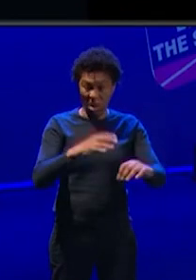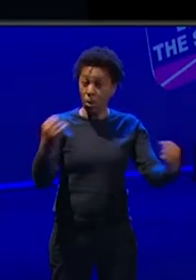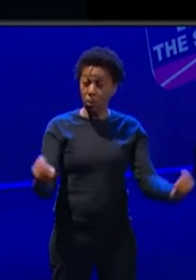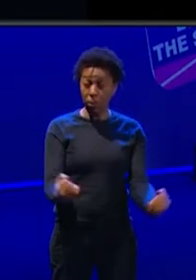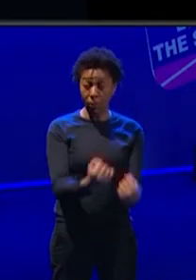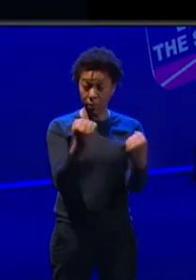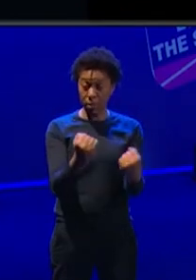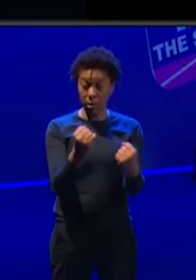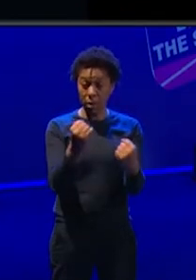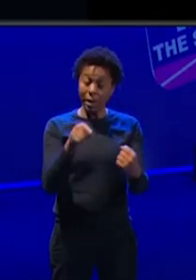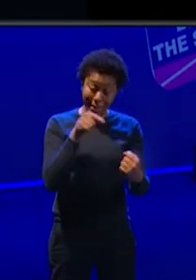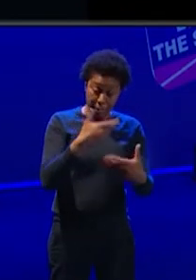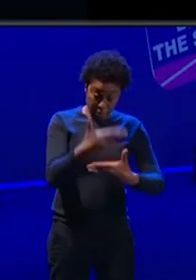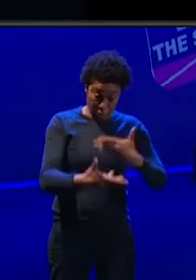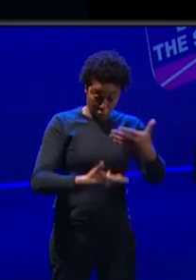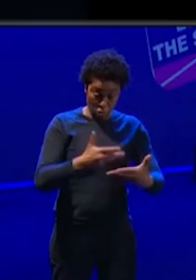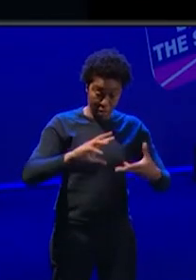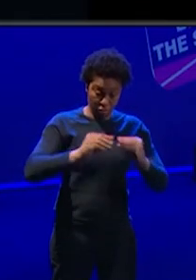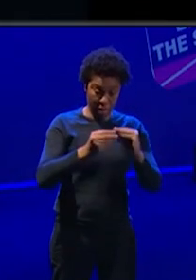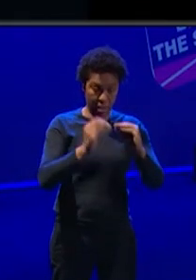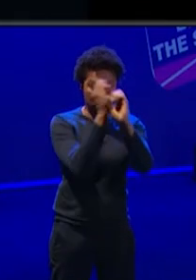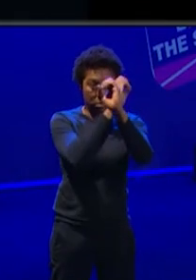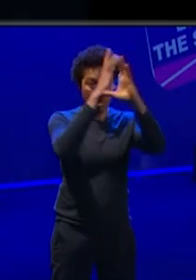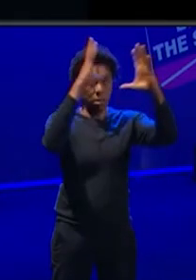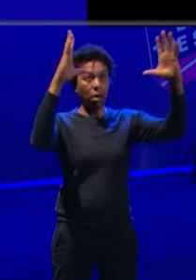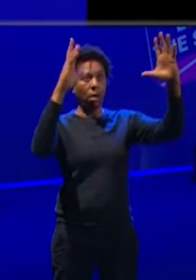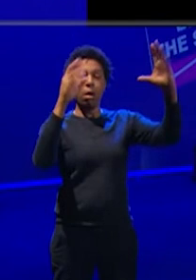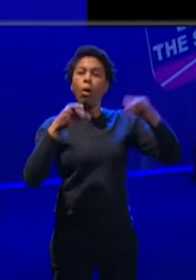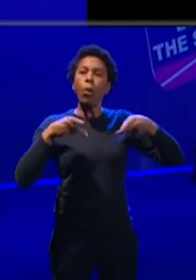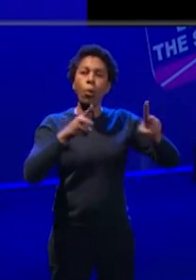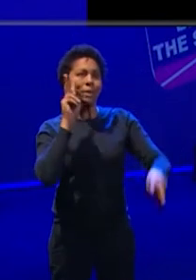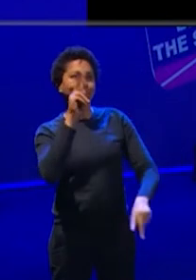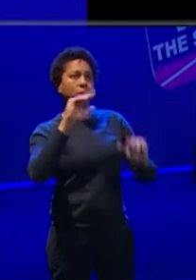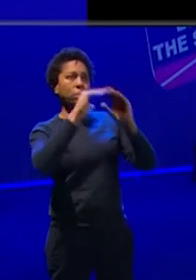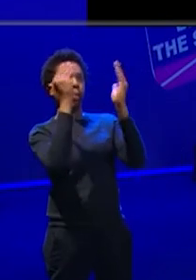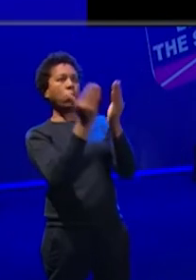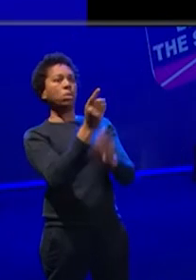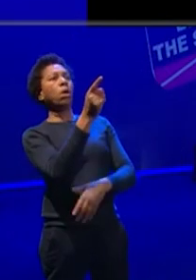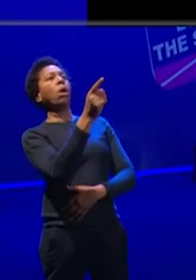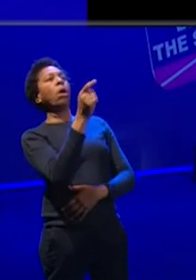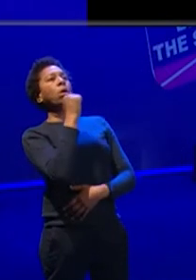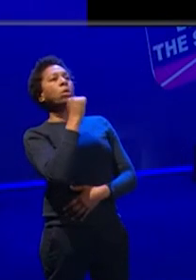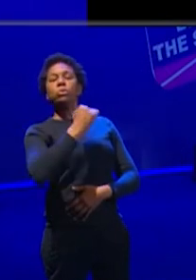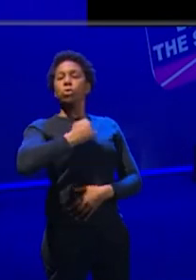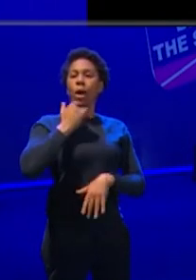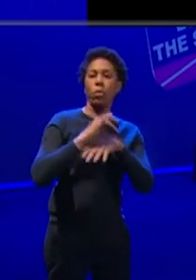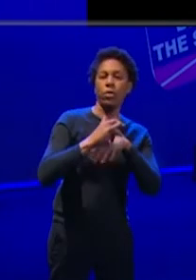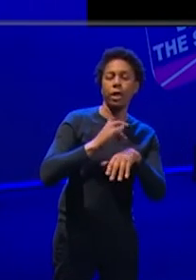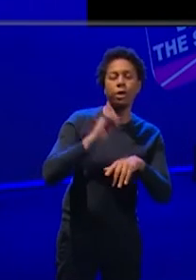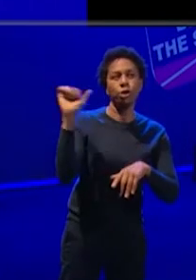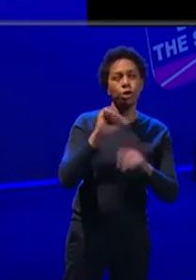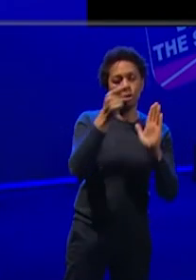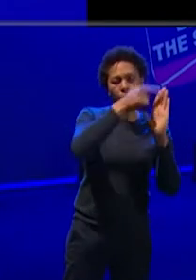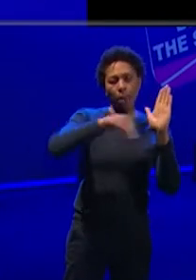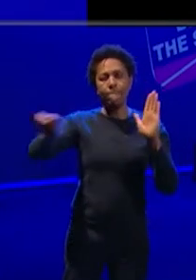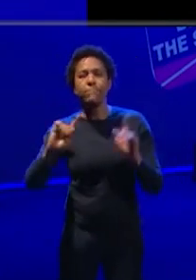Story creates possibilities. So our theater needs to reflect the world out